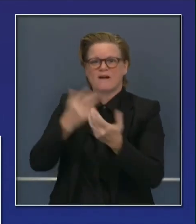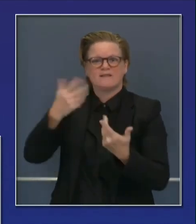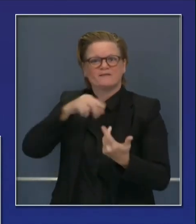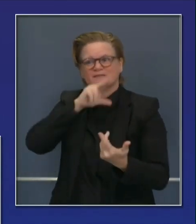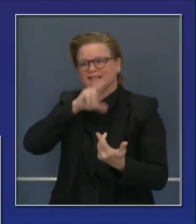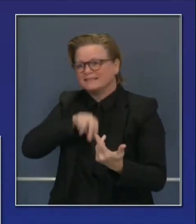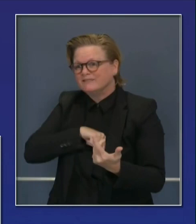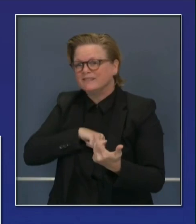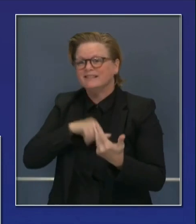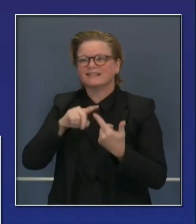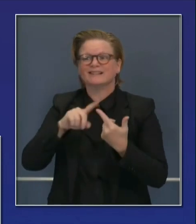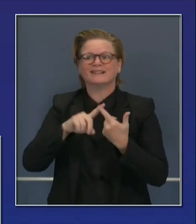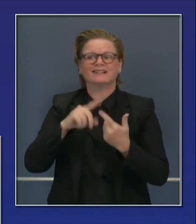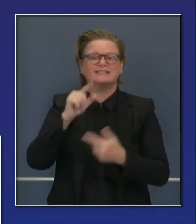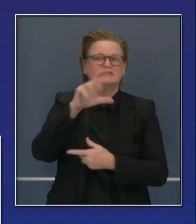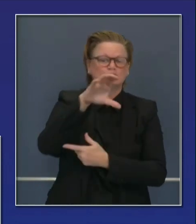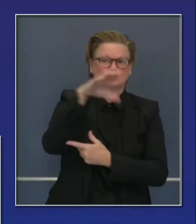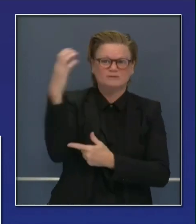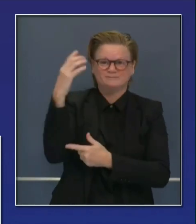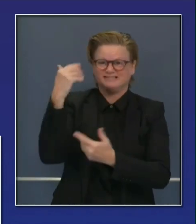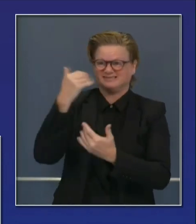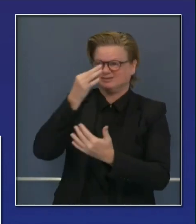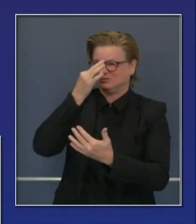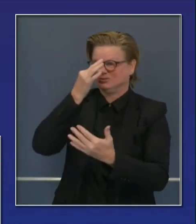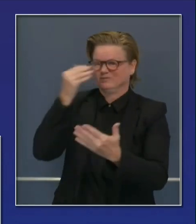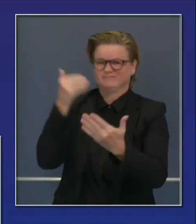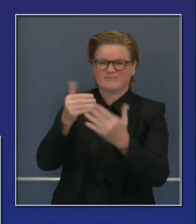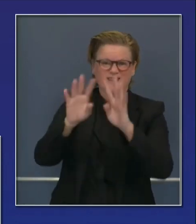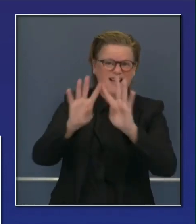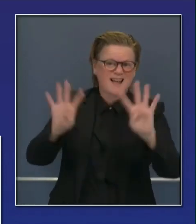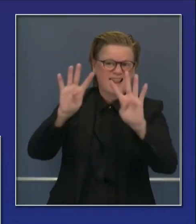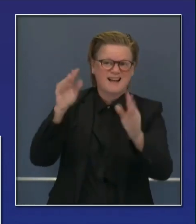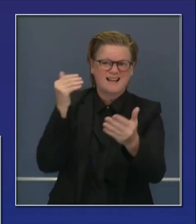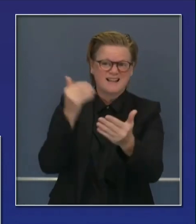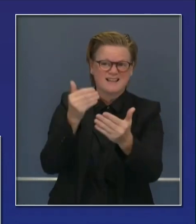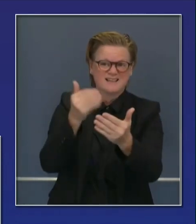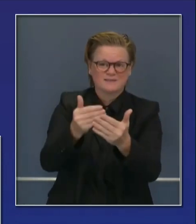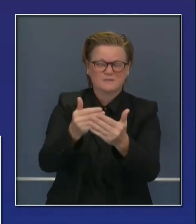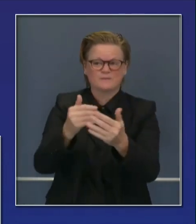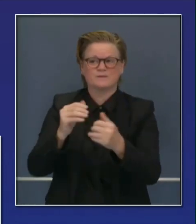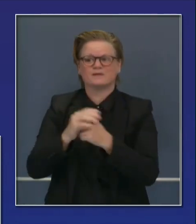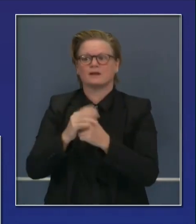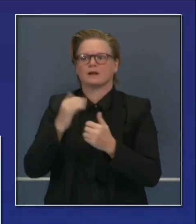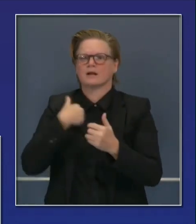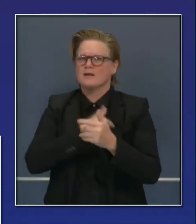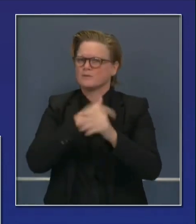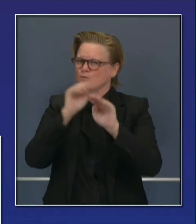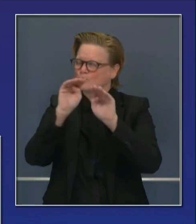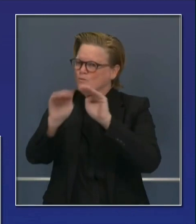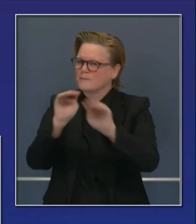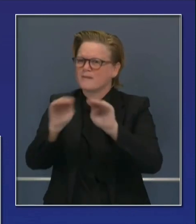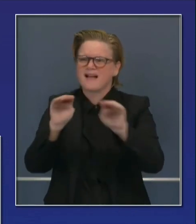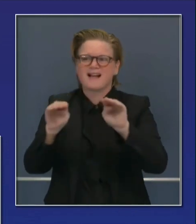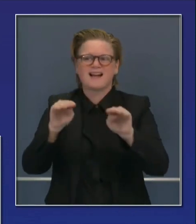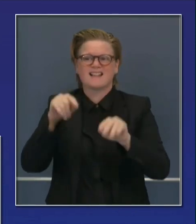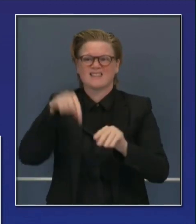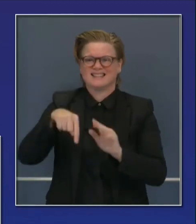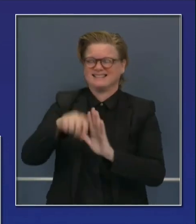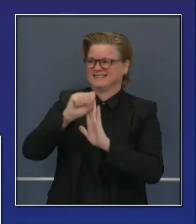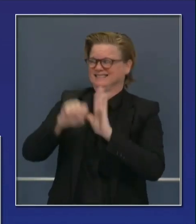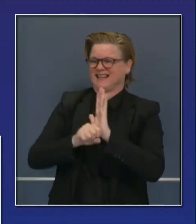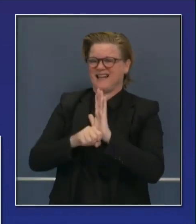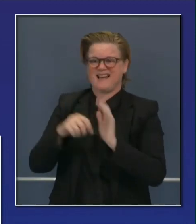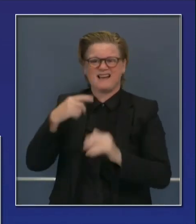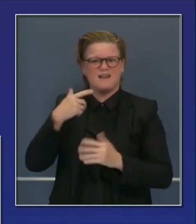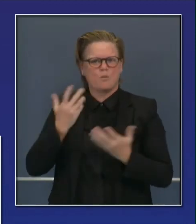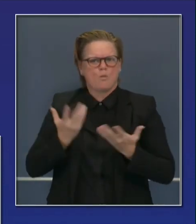the rest of the year. I just want to remind people of some of the things this state has done with the incredible support, again,